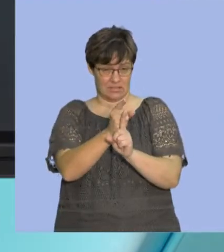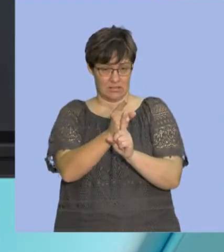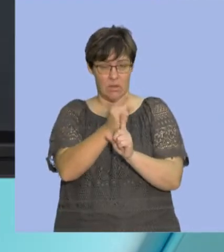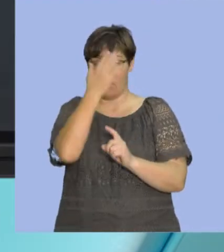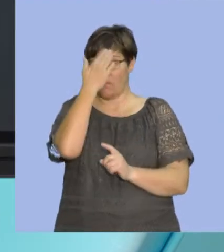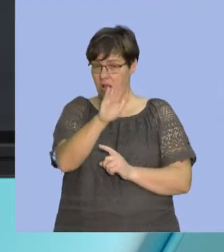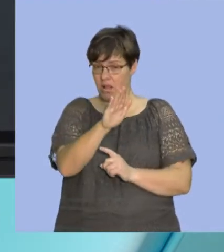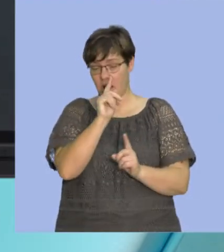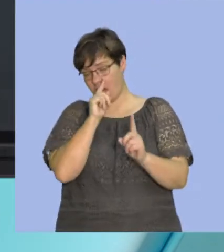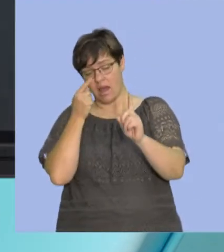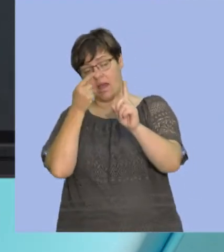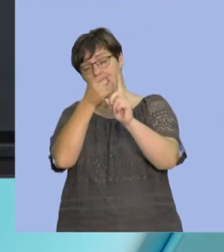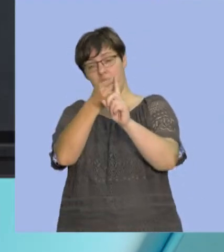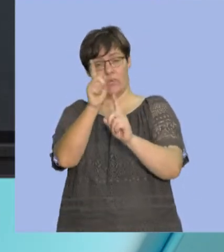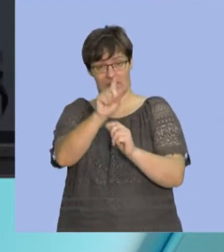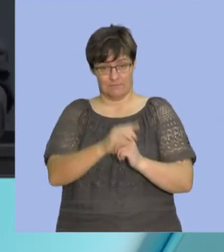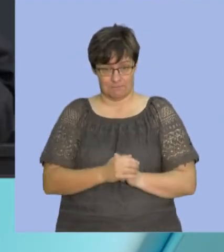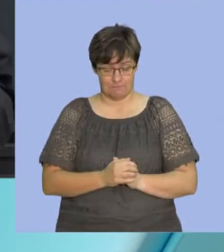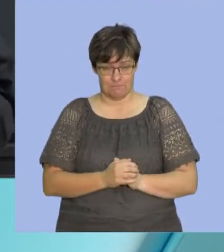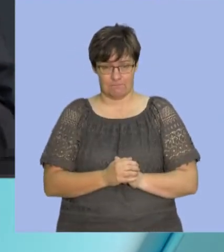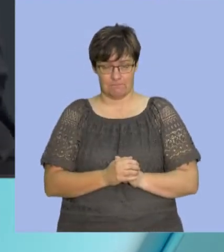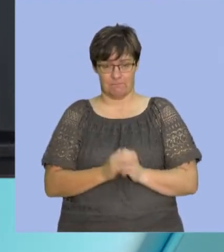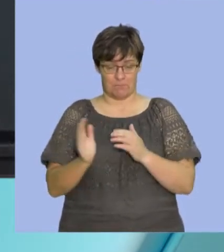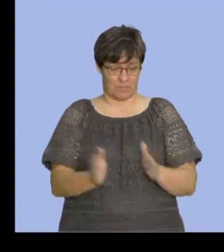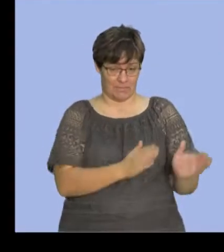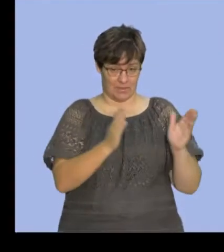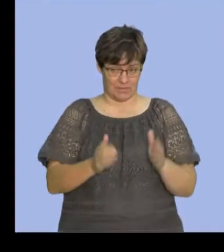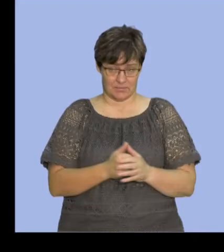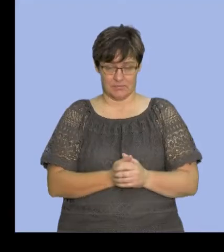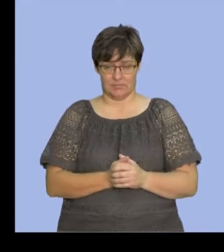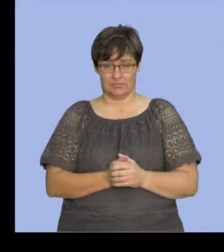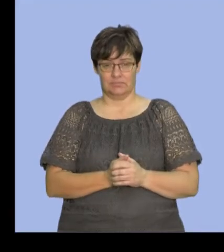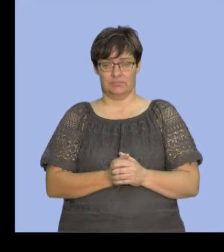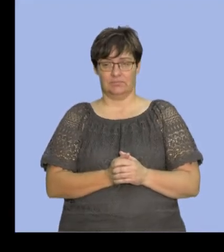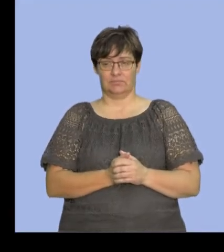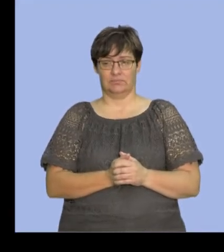know what's our destination. Right, let's move on.